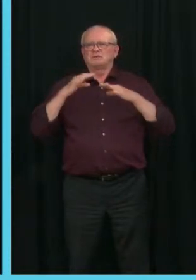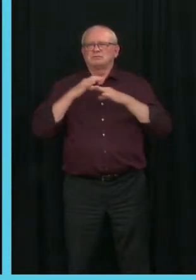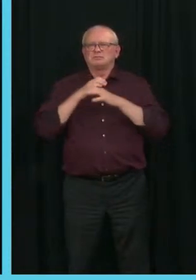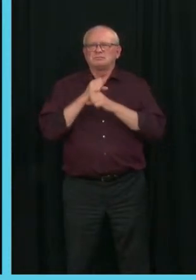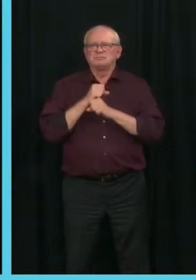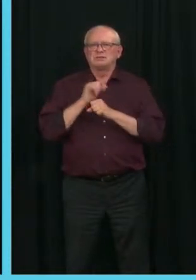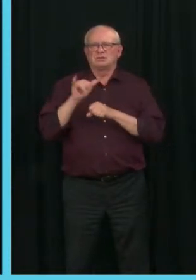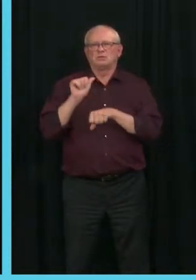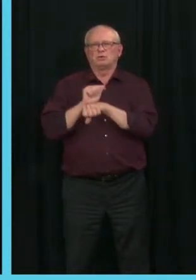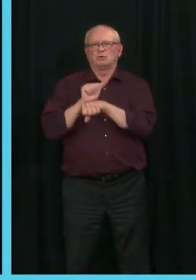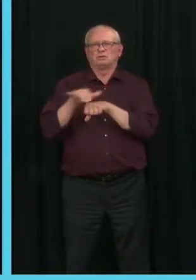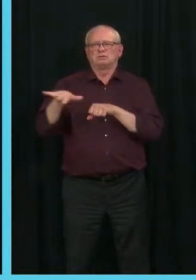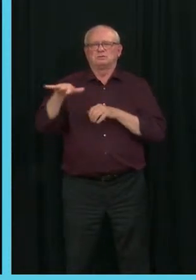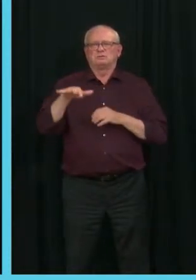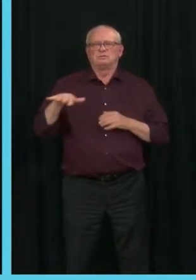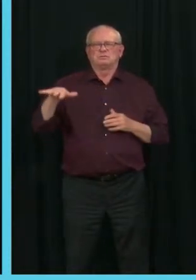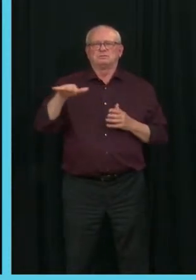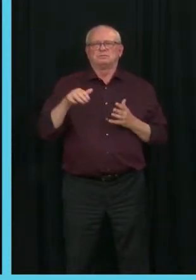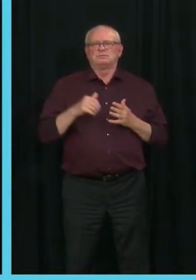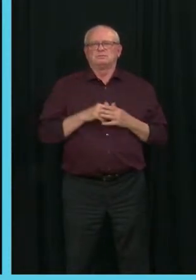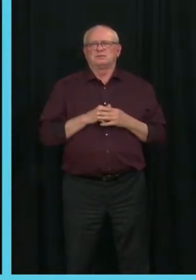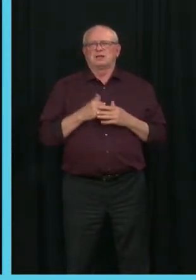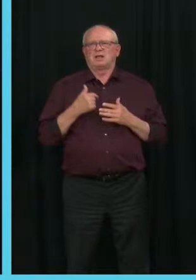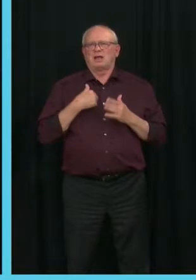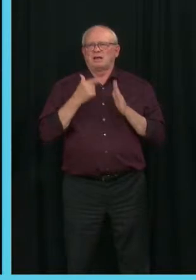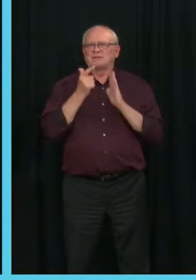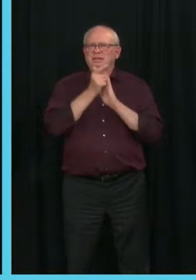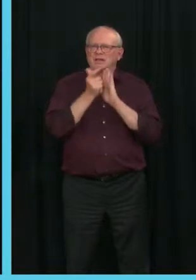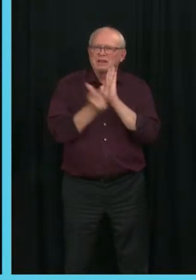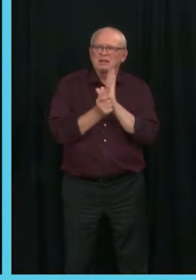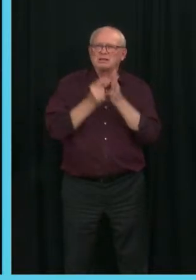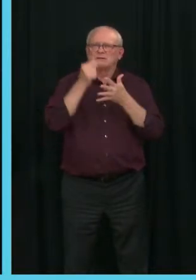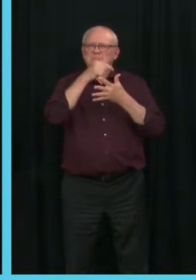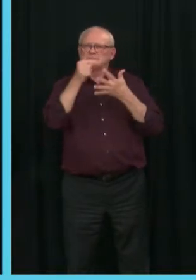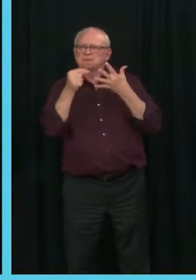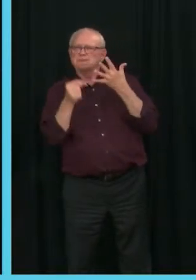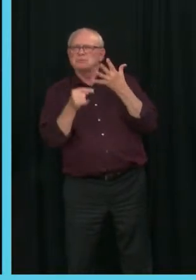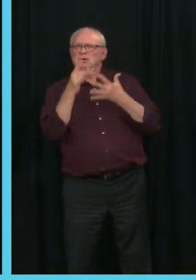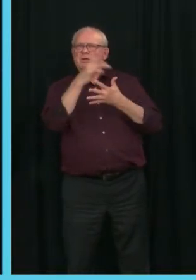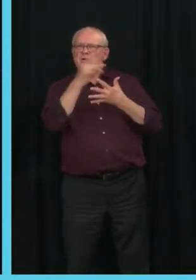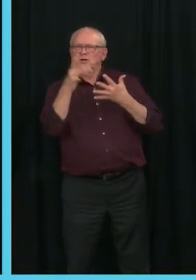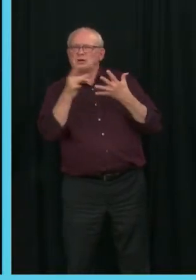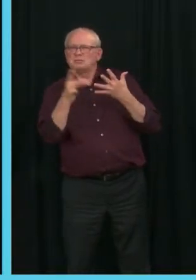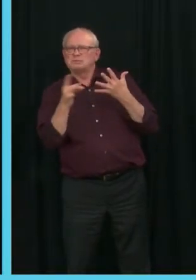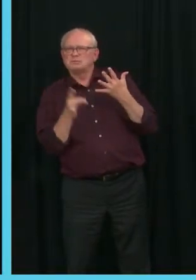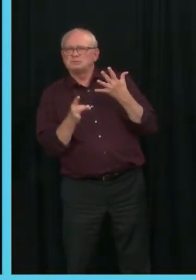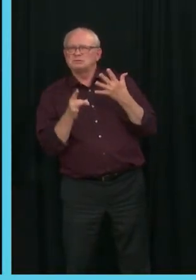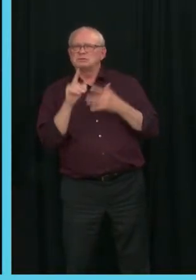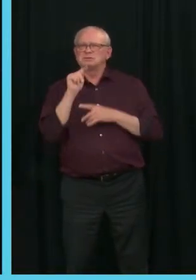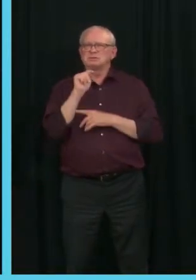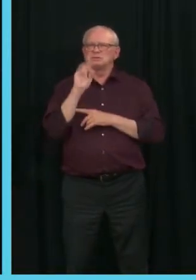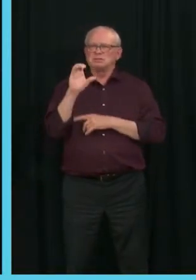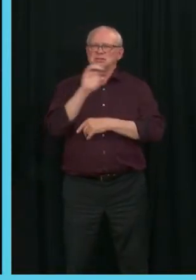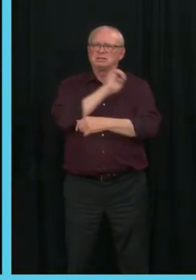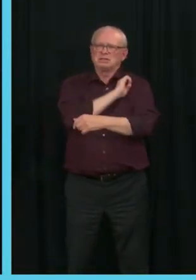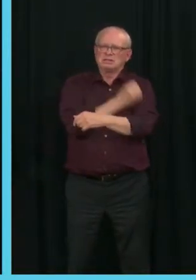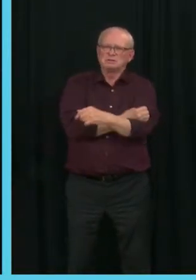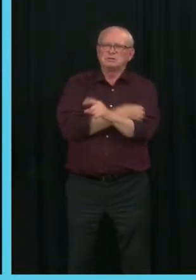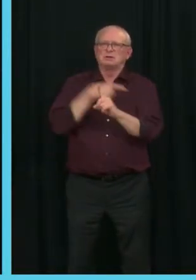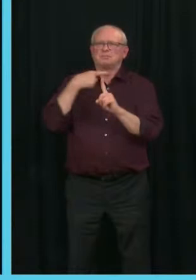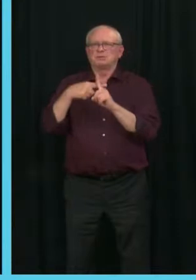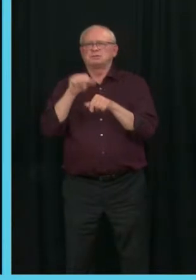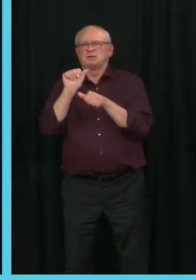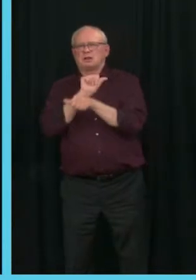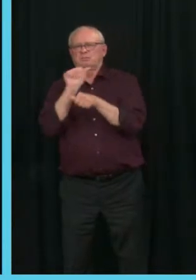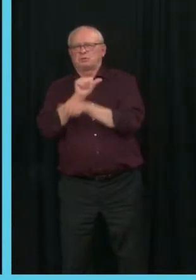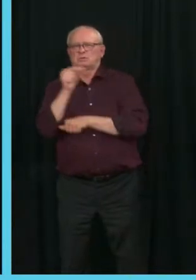We have a number of legal options on the table. Both of TC Energy and the Government of Alberta have engaged U.S.